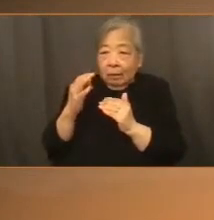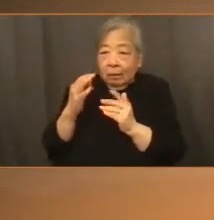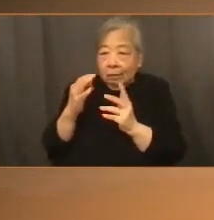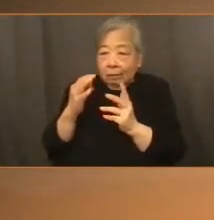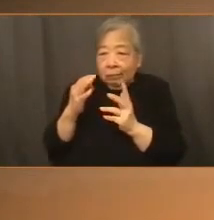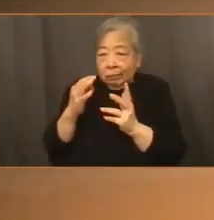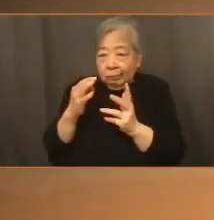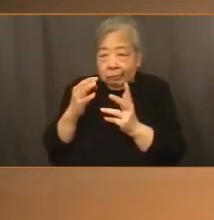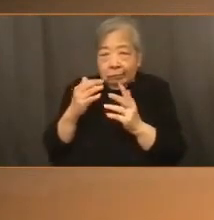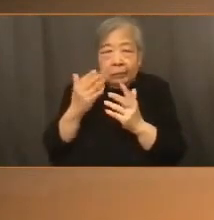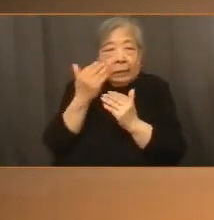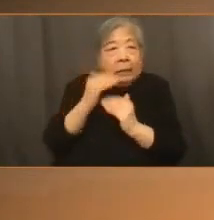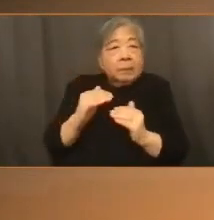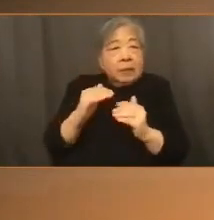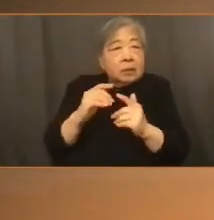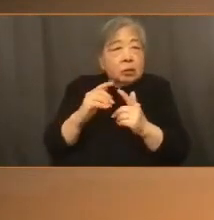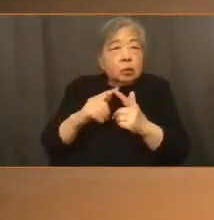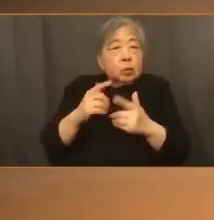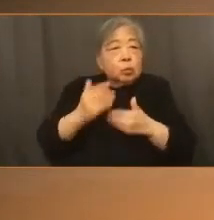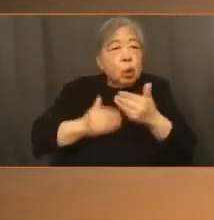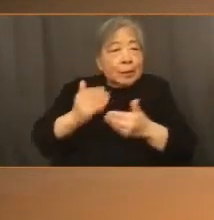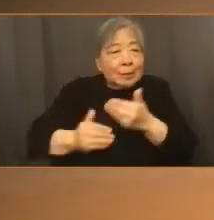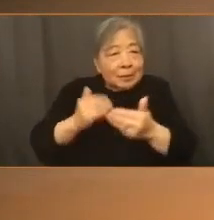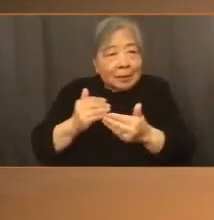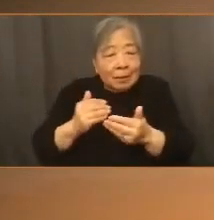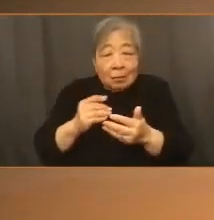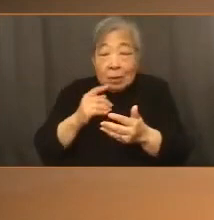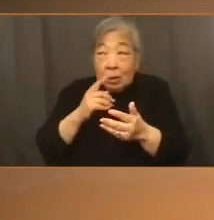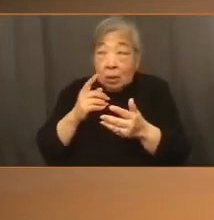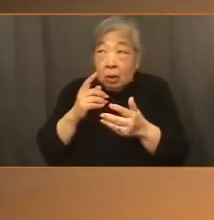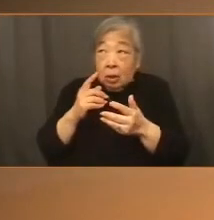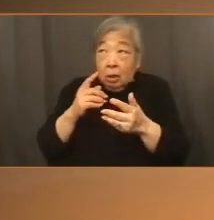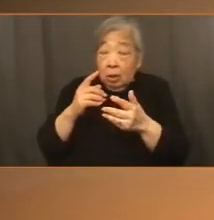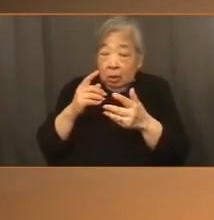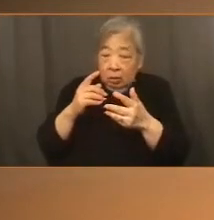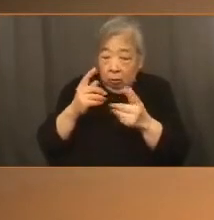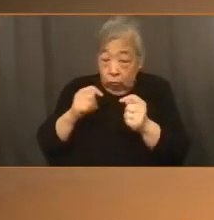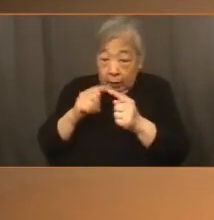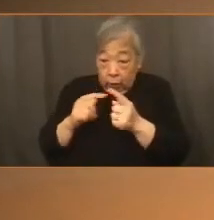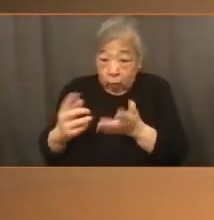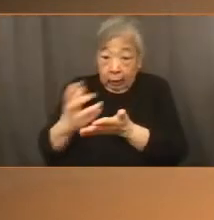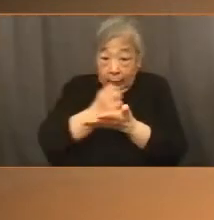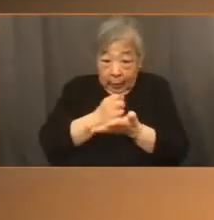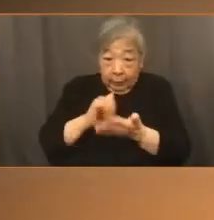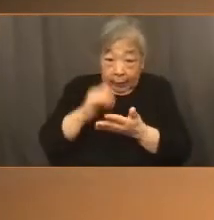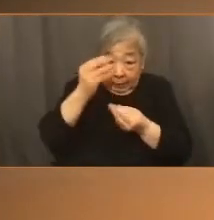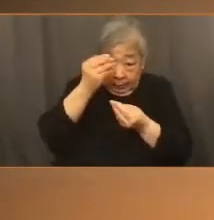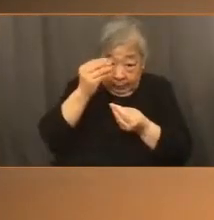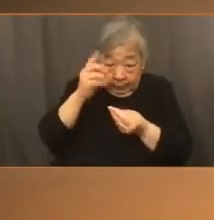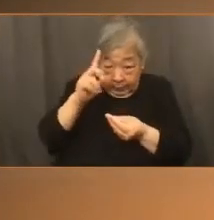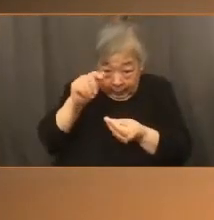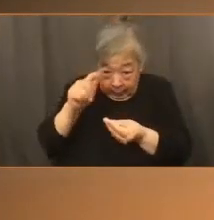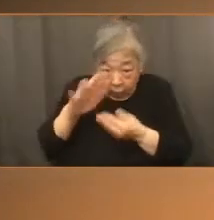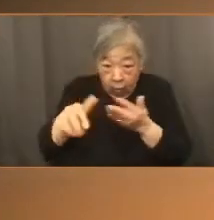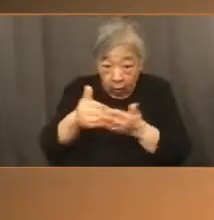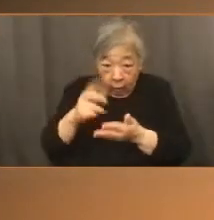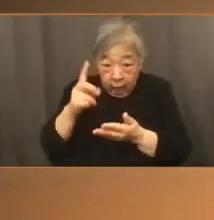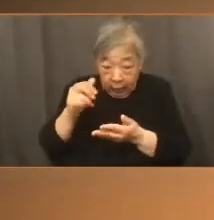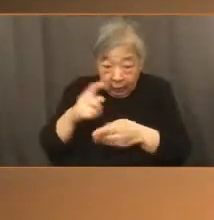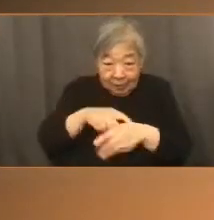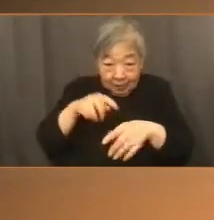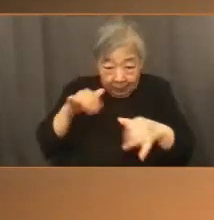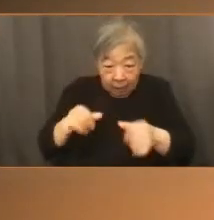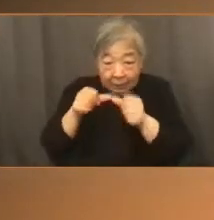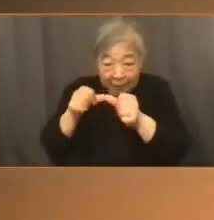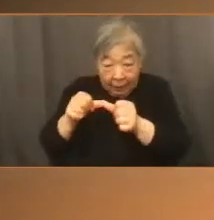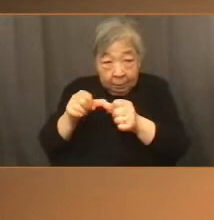Trying to collect that much data is kind of a lot while in the middle of trying to maintain flight at the same time. Right, and there have been some